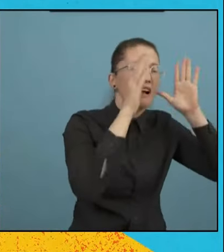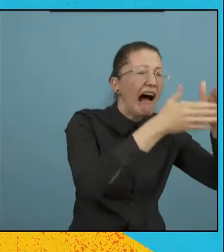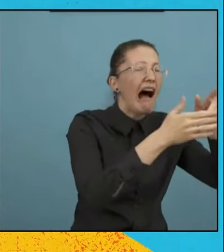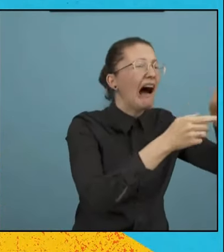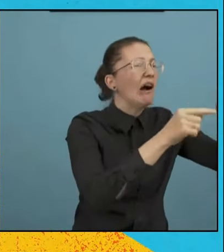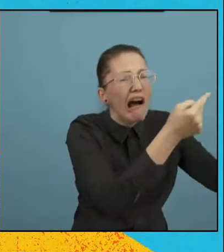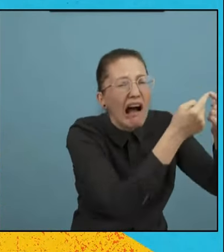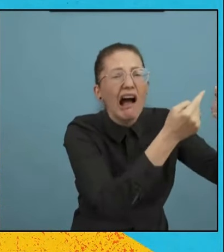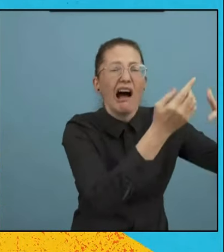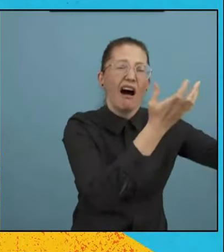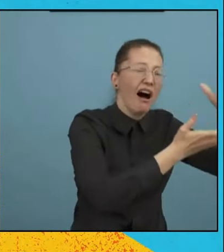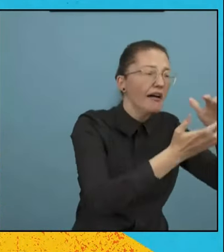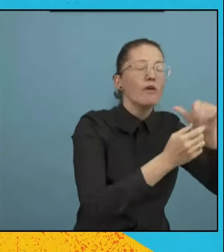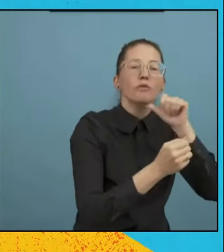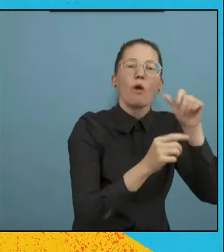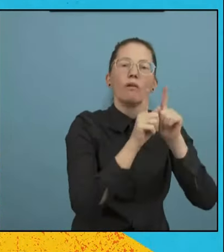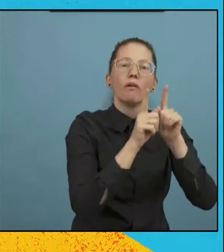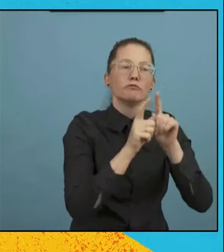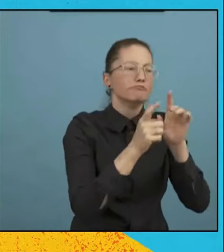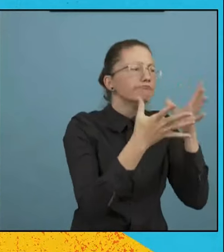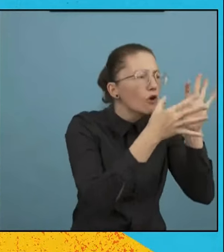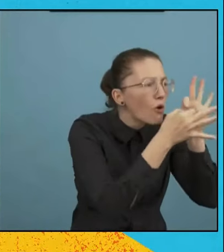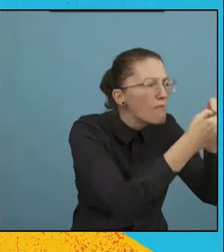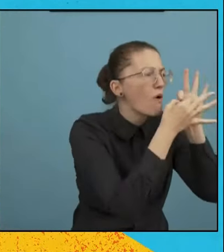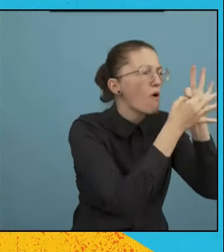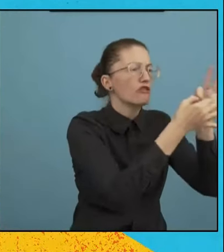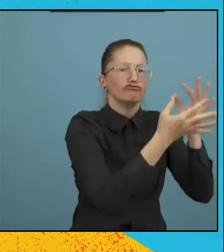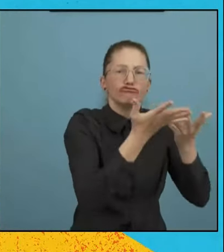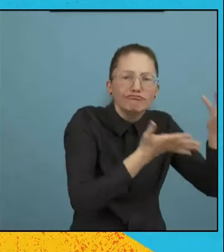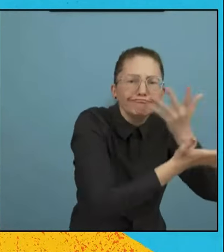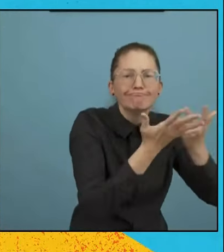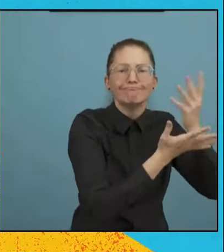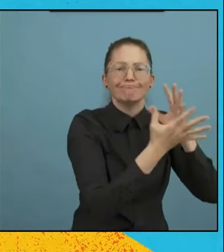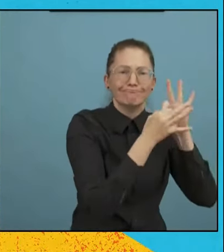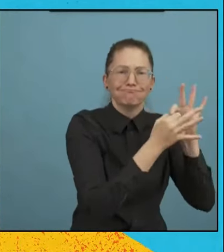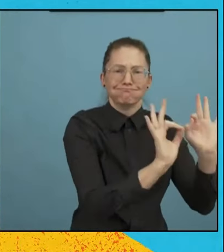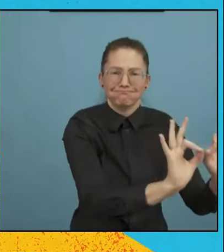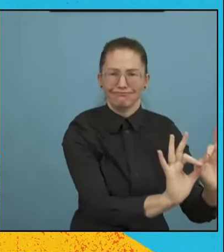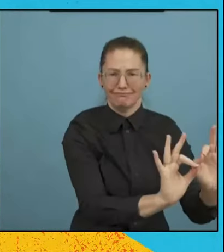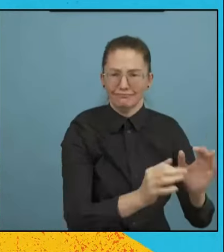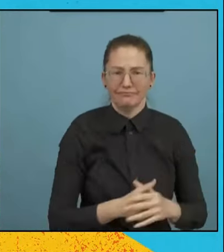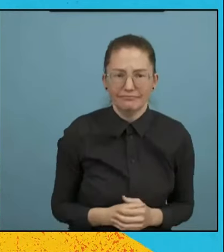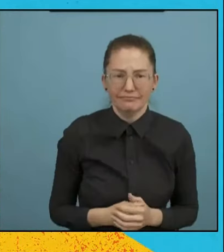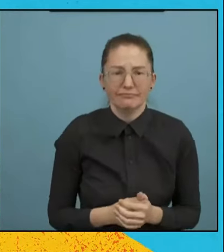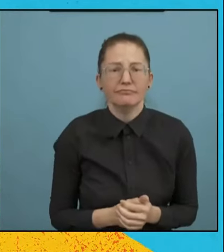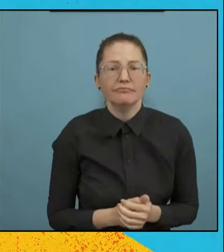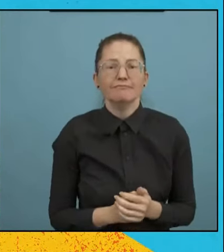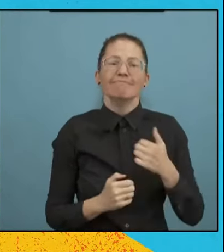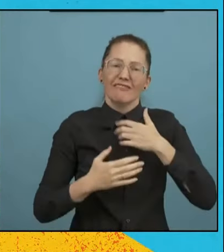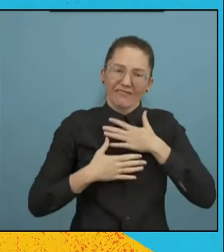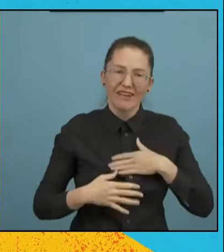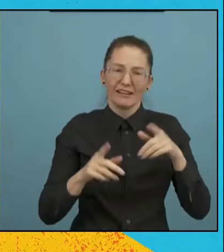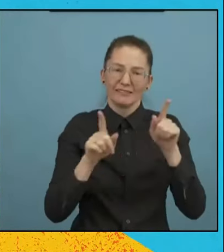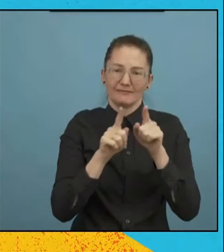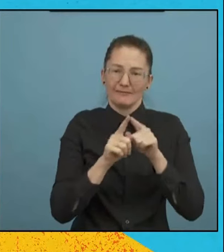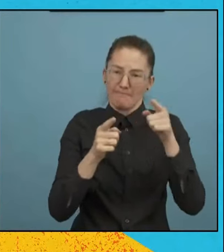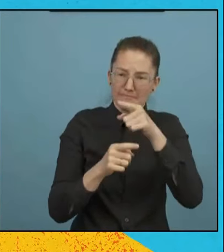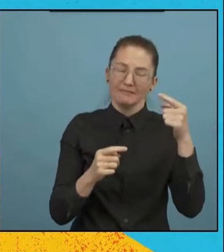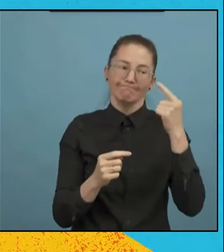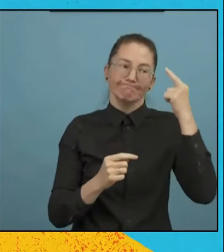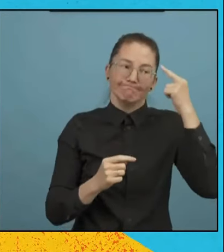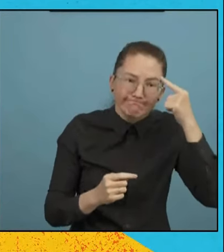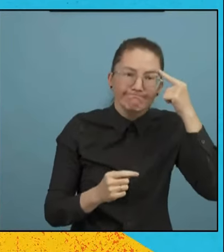enemy, will not take us anywhere. Okay. So yes, we are in a sense under a lot of pressure. And you know, yesterday, the Stockholm International